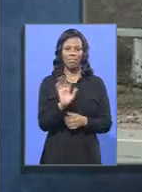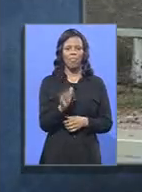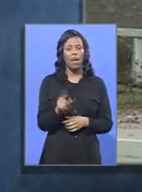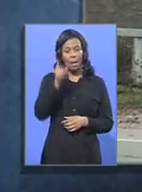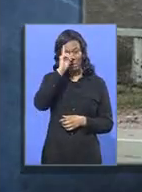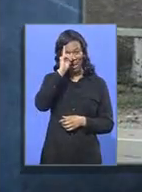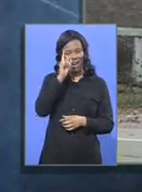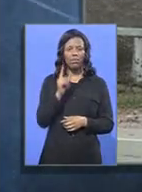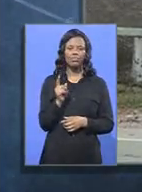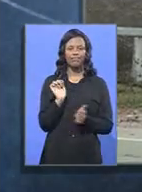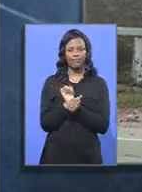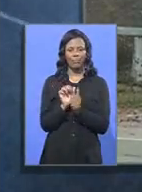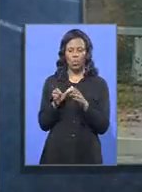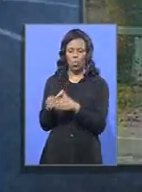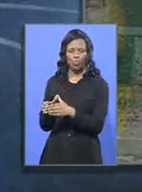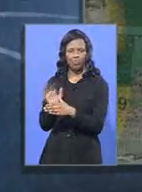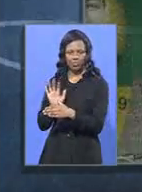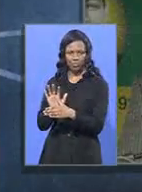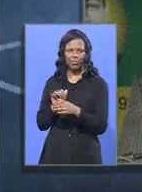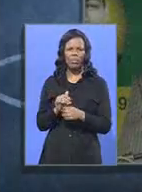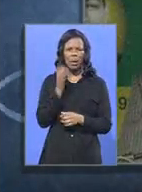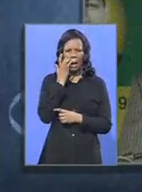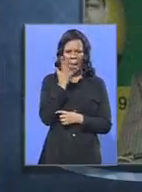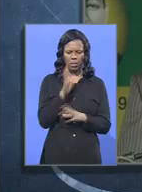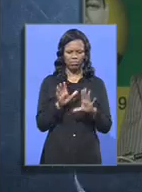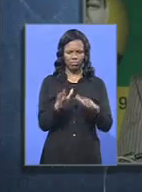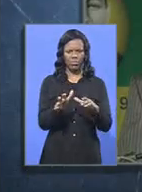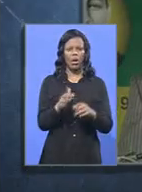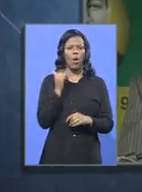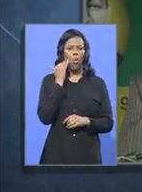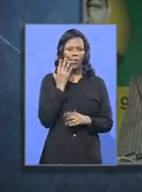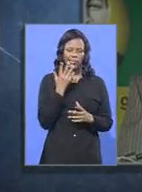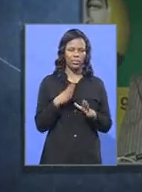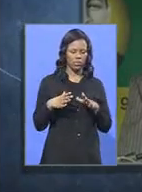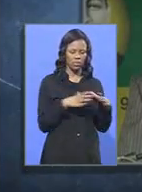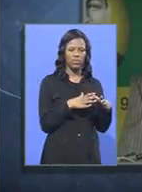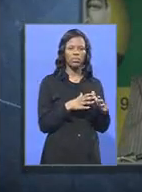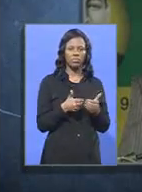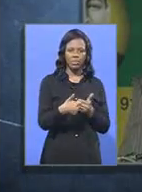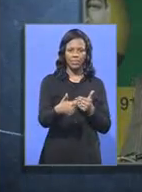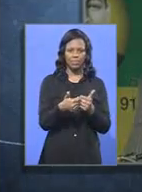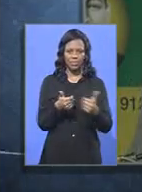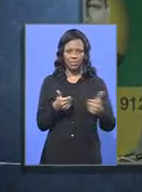race, with black prisoners receiving